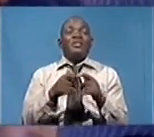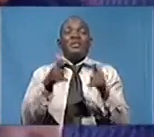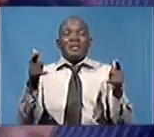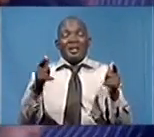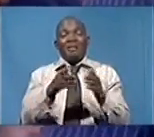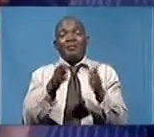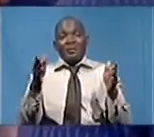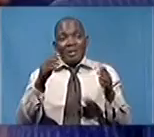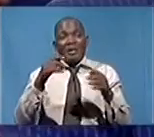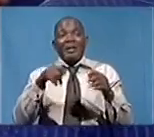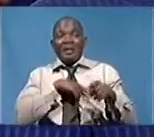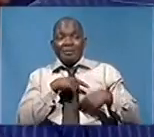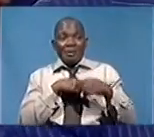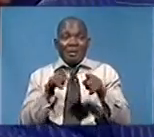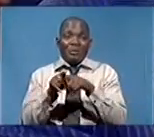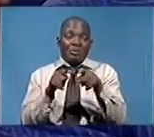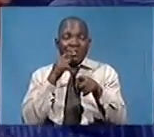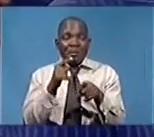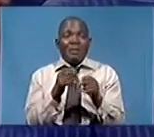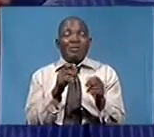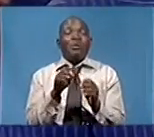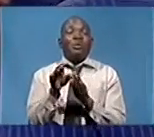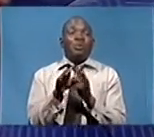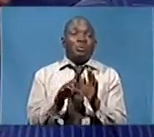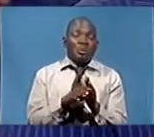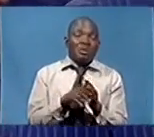course, which we are making, which is whether or not the